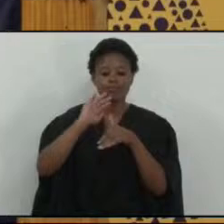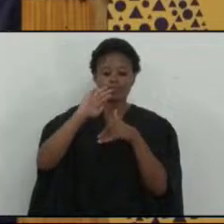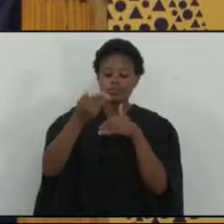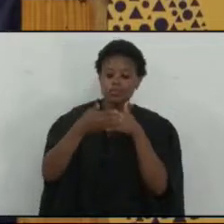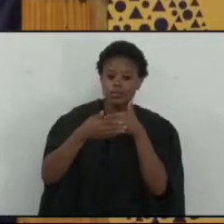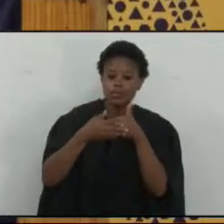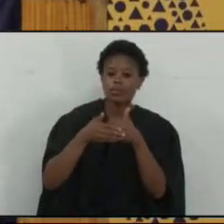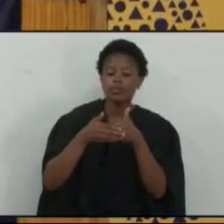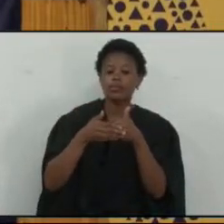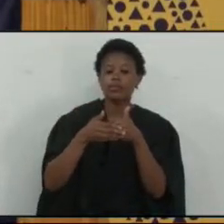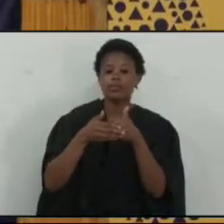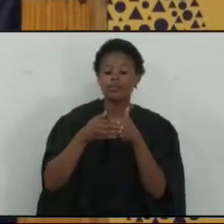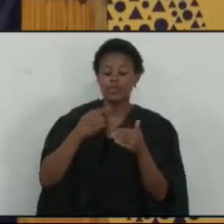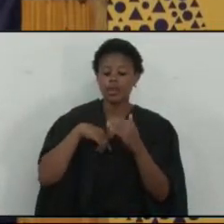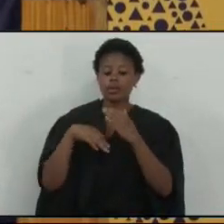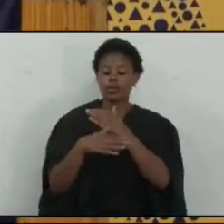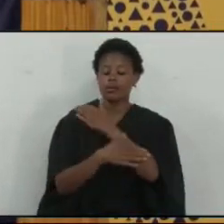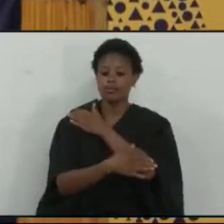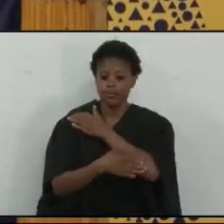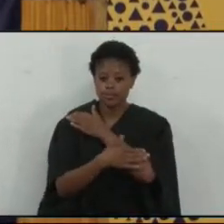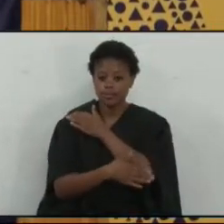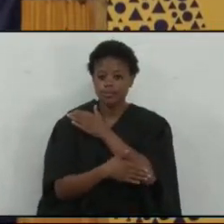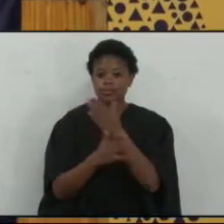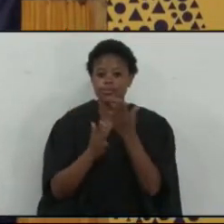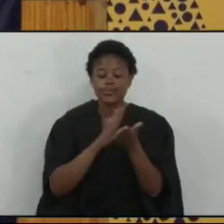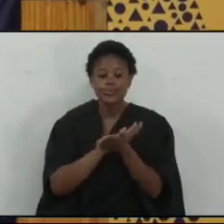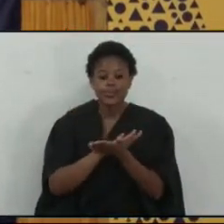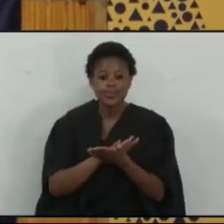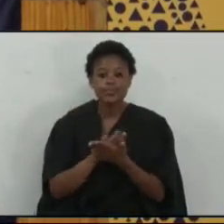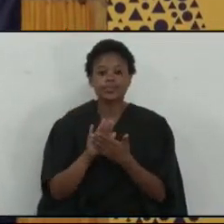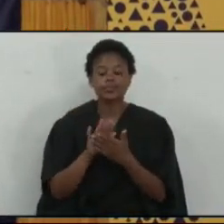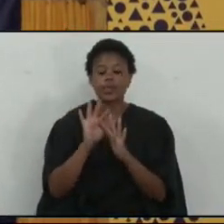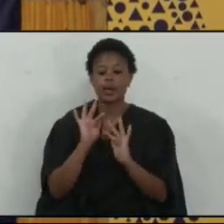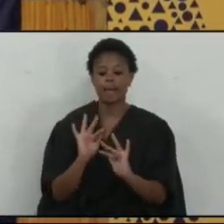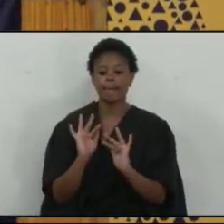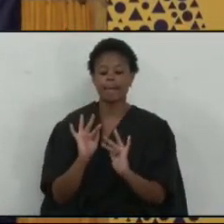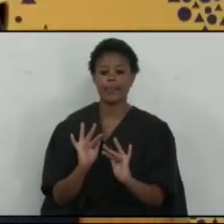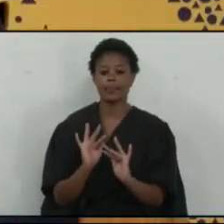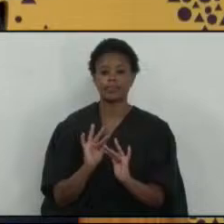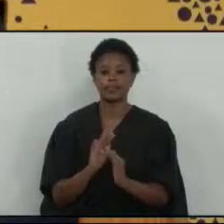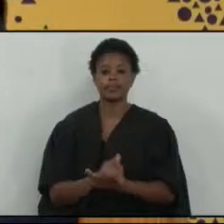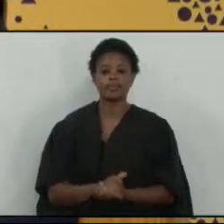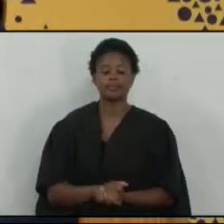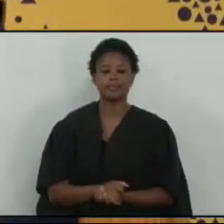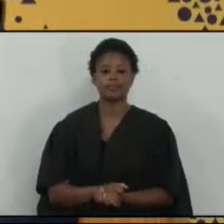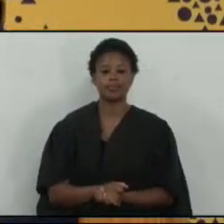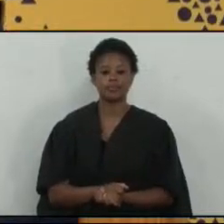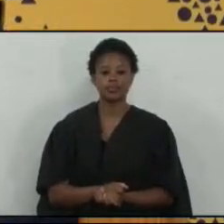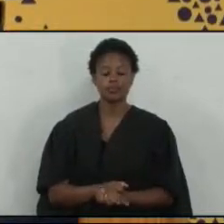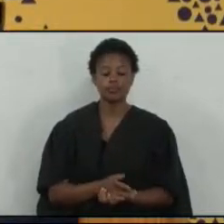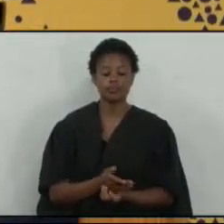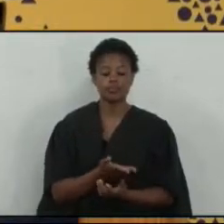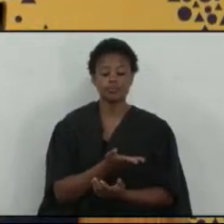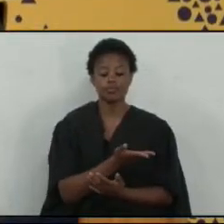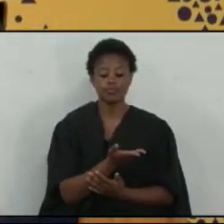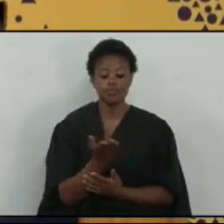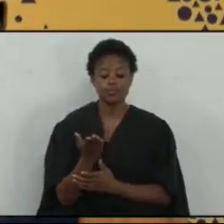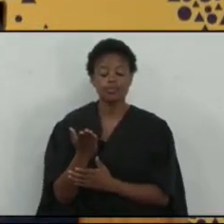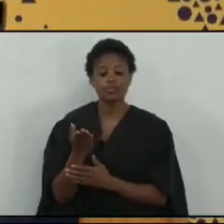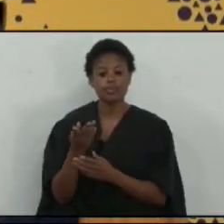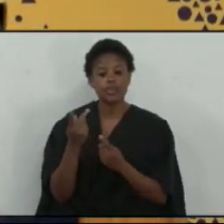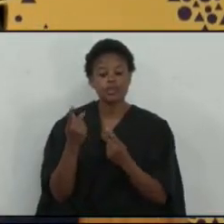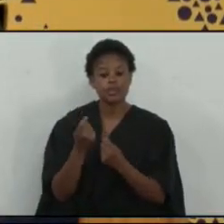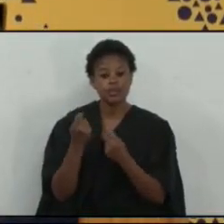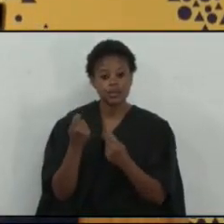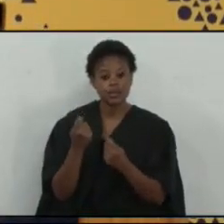lockdown as a country and as people. Your recognition ceremony